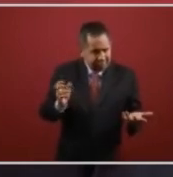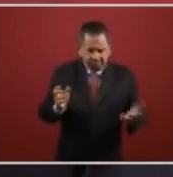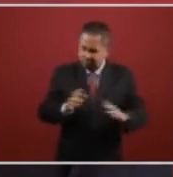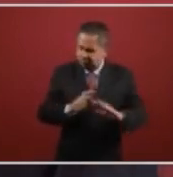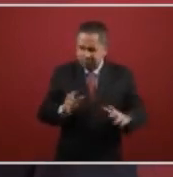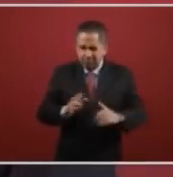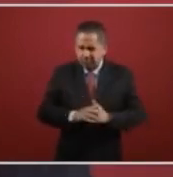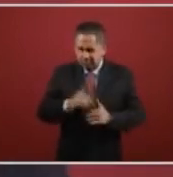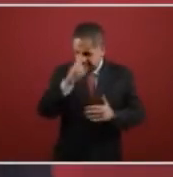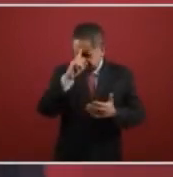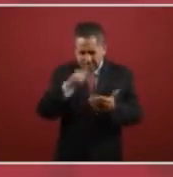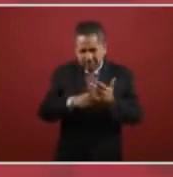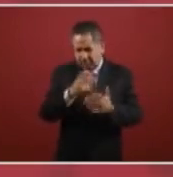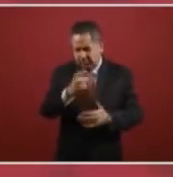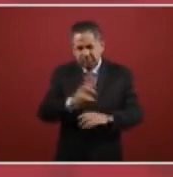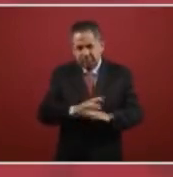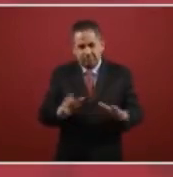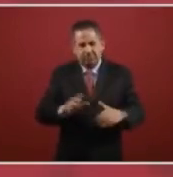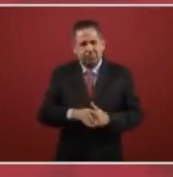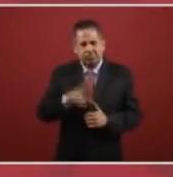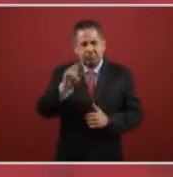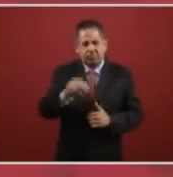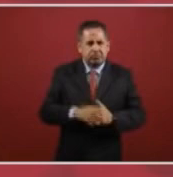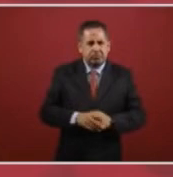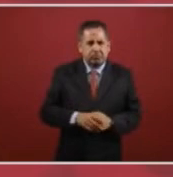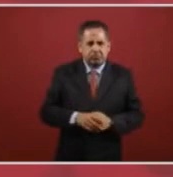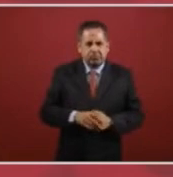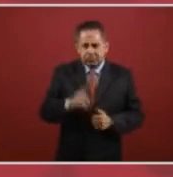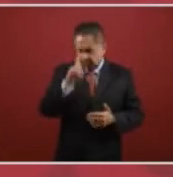Or, I do not believe in that.